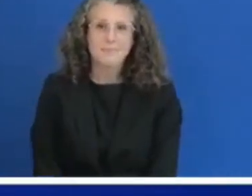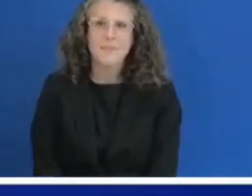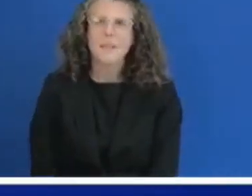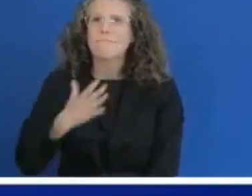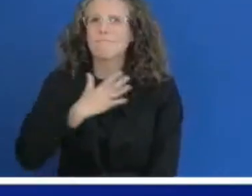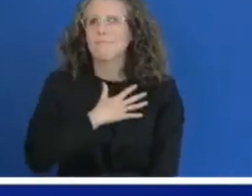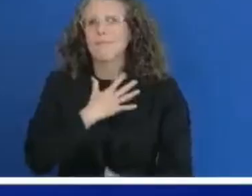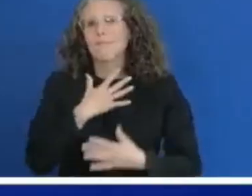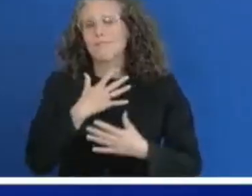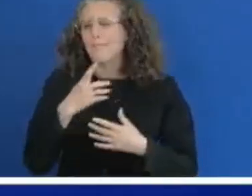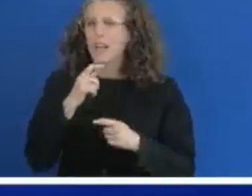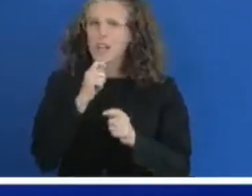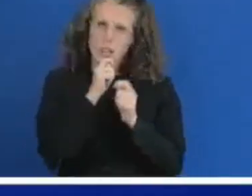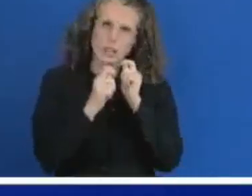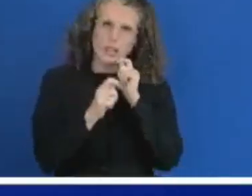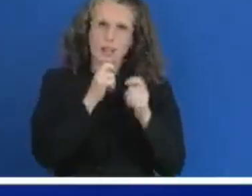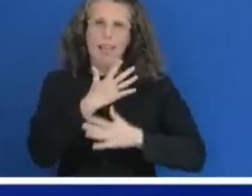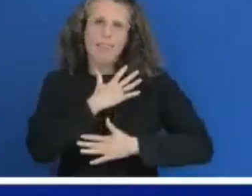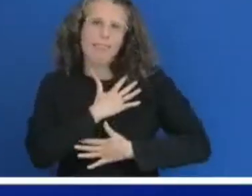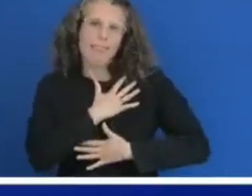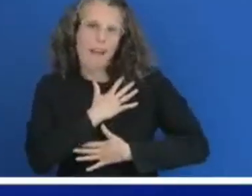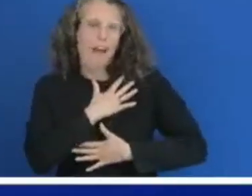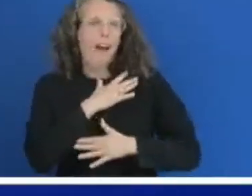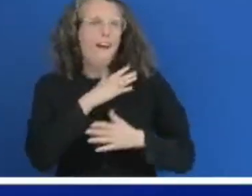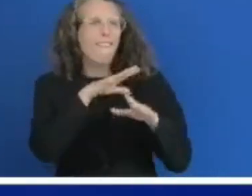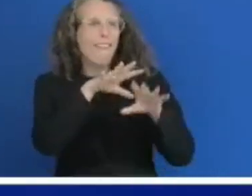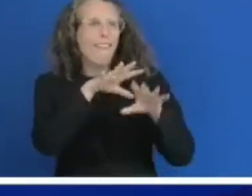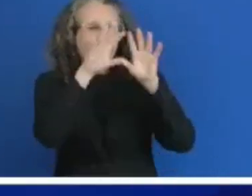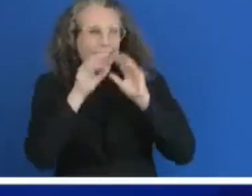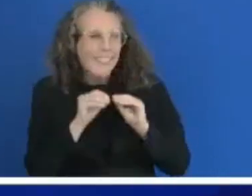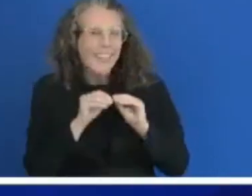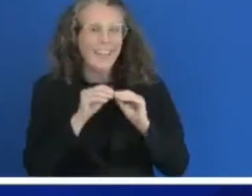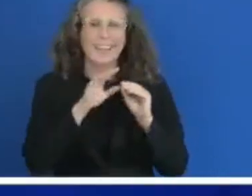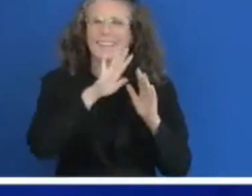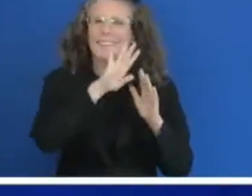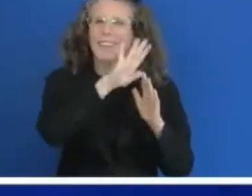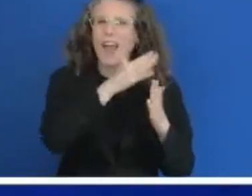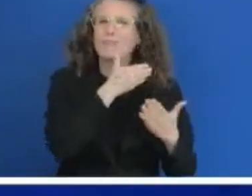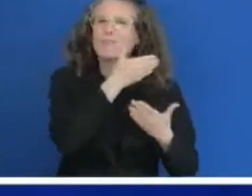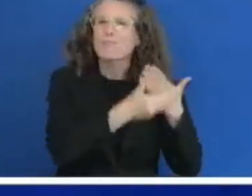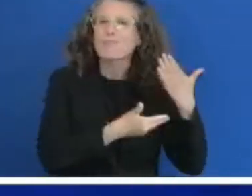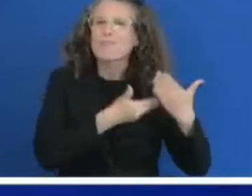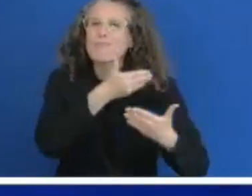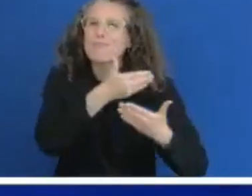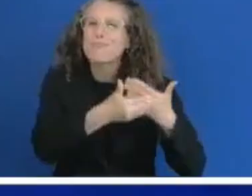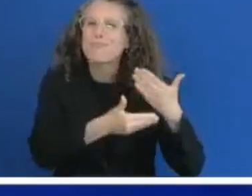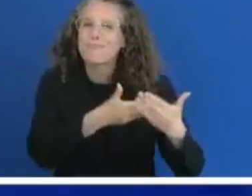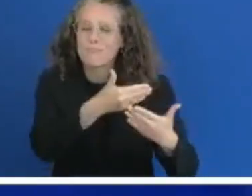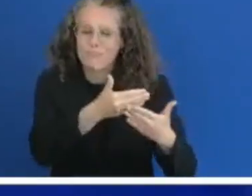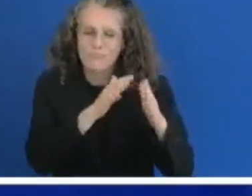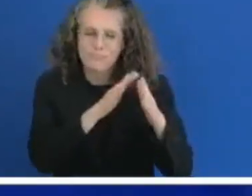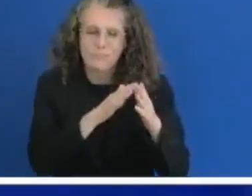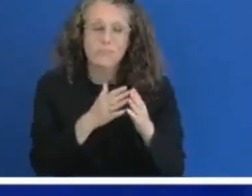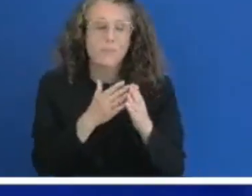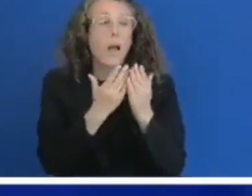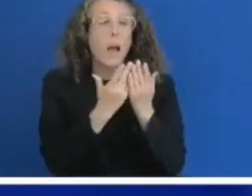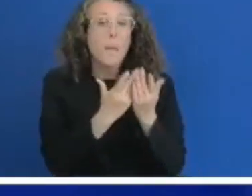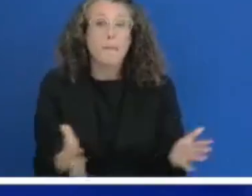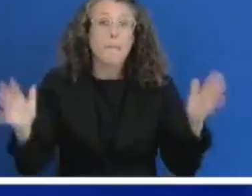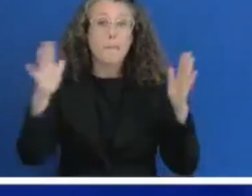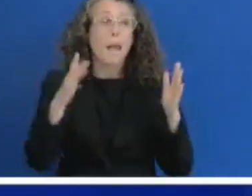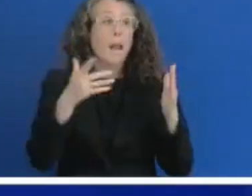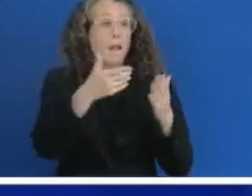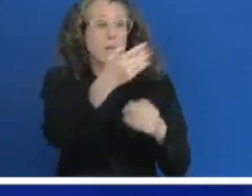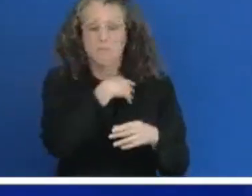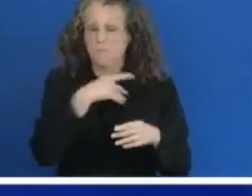who look at stories linked to the food system or food systems around the world, the dominant narrative is that we are destroyers of nature